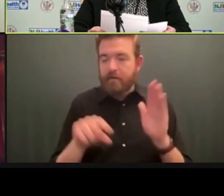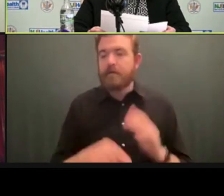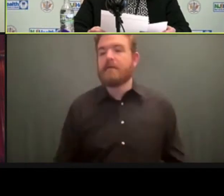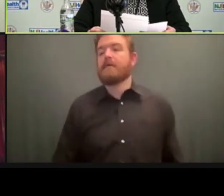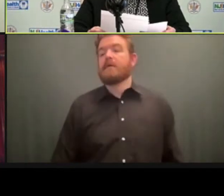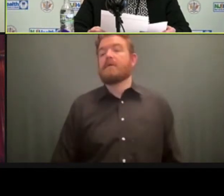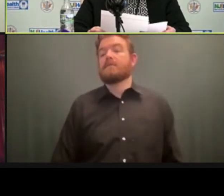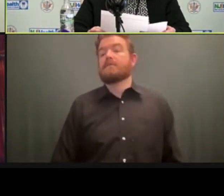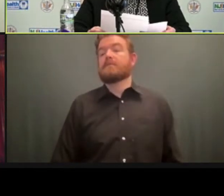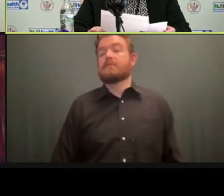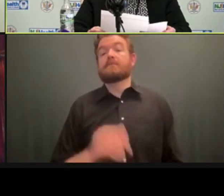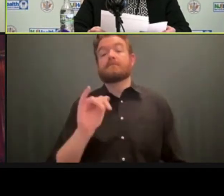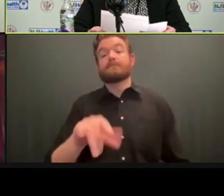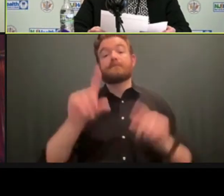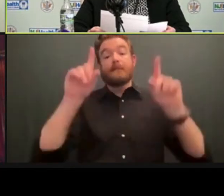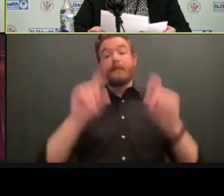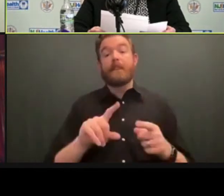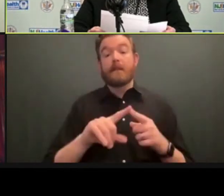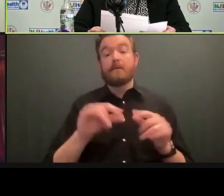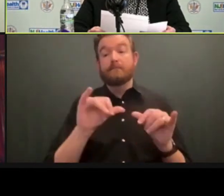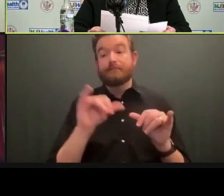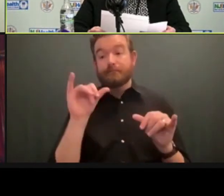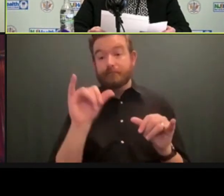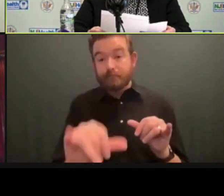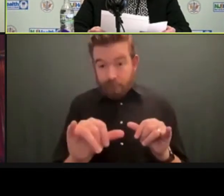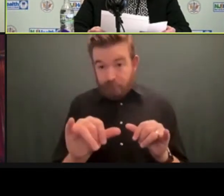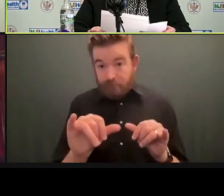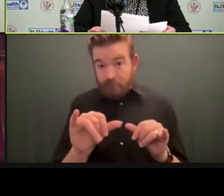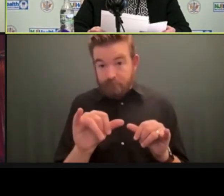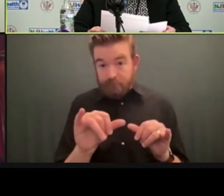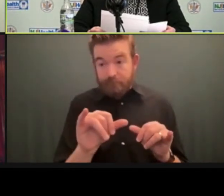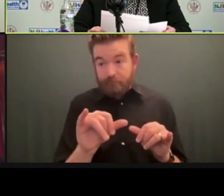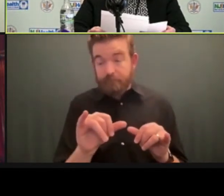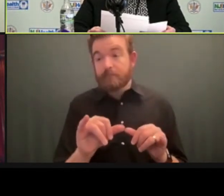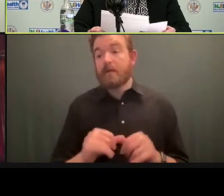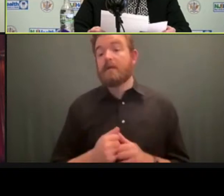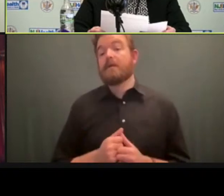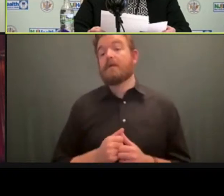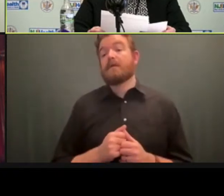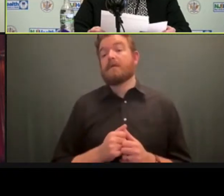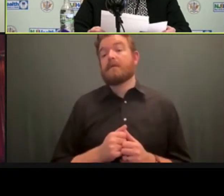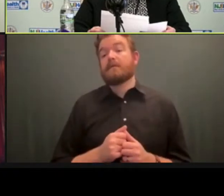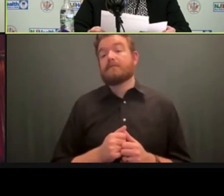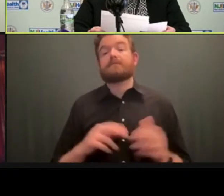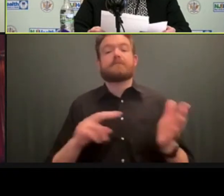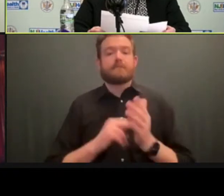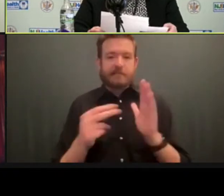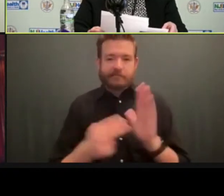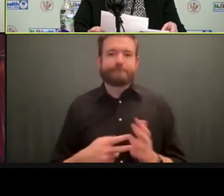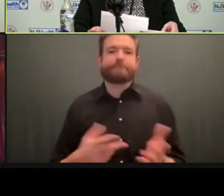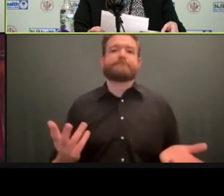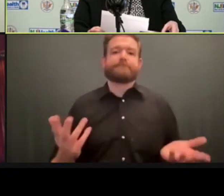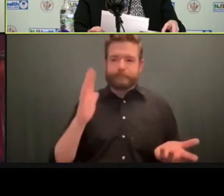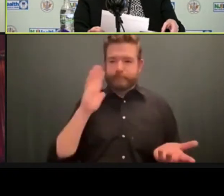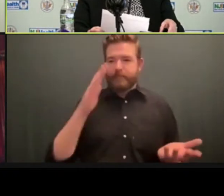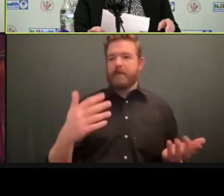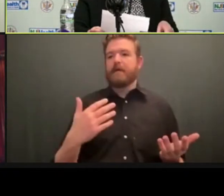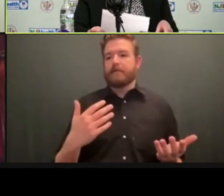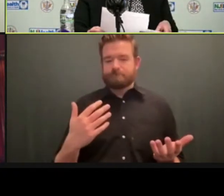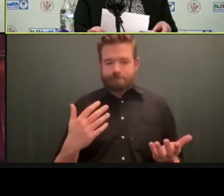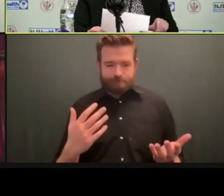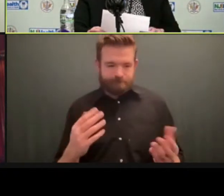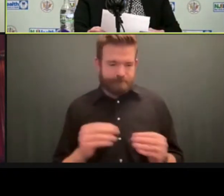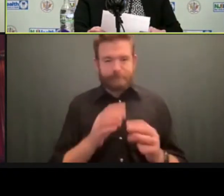are required to comply with enhanced testing and masking recommendations and should